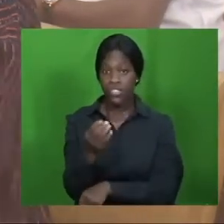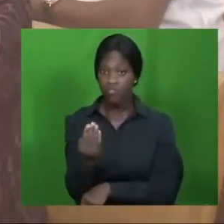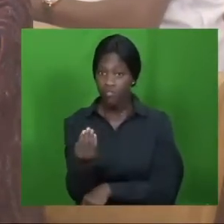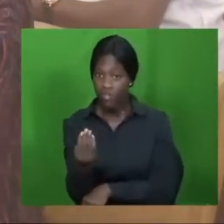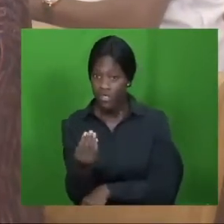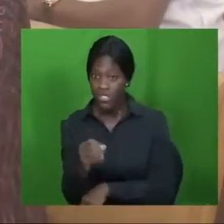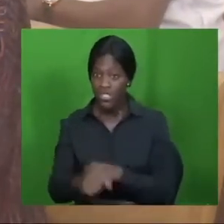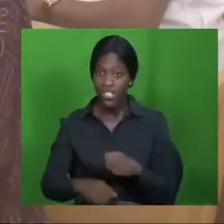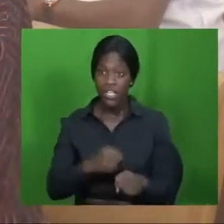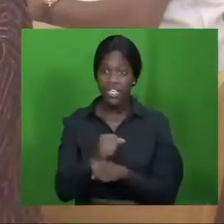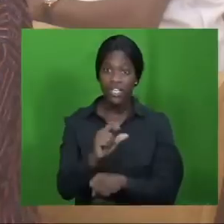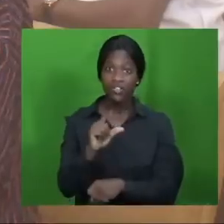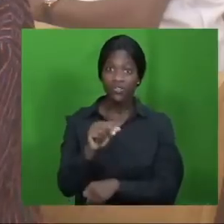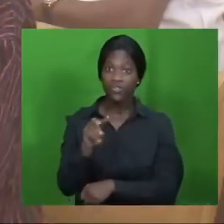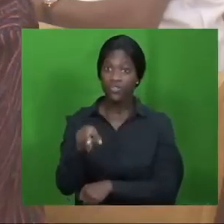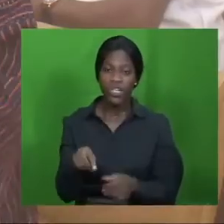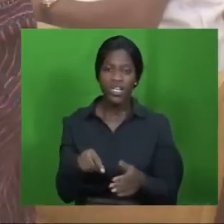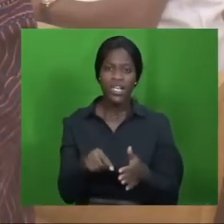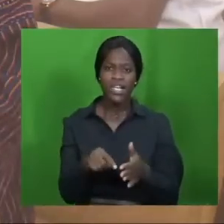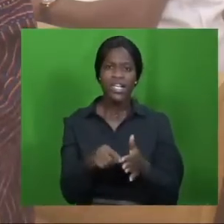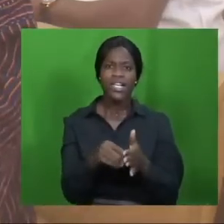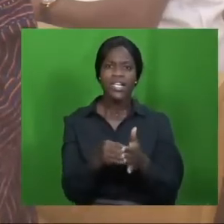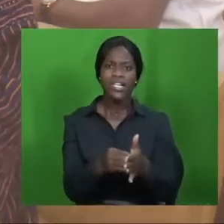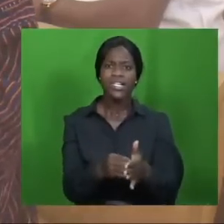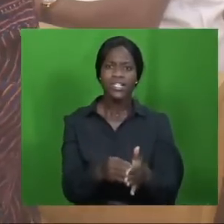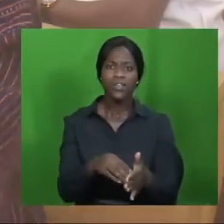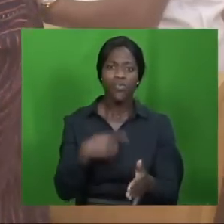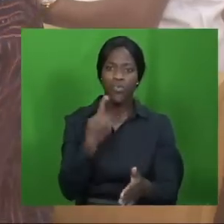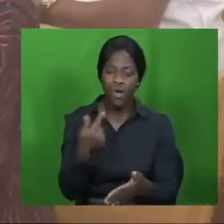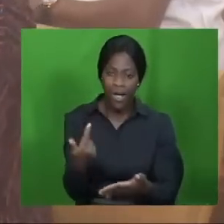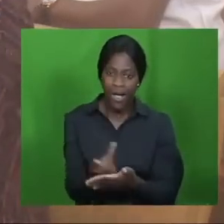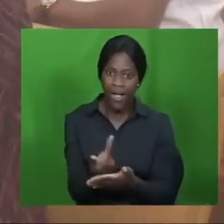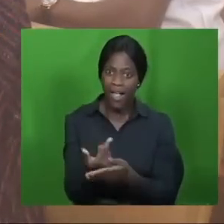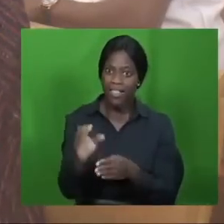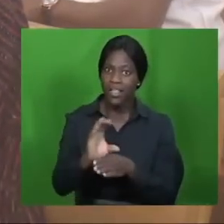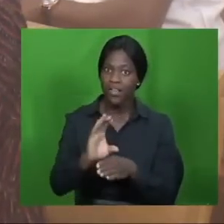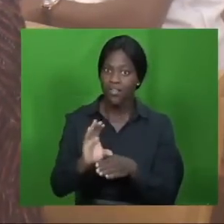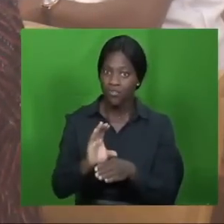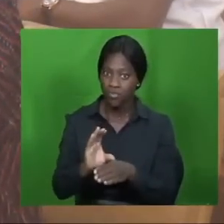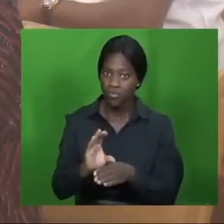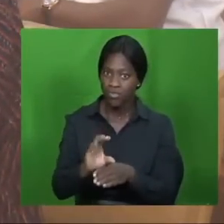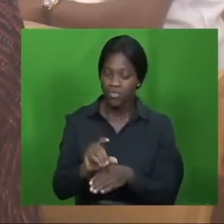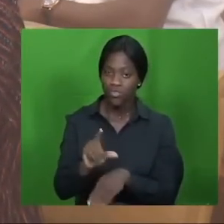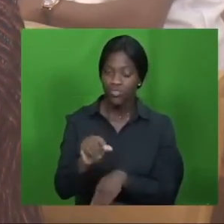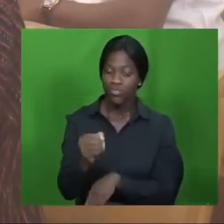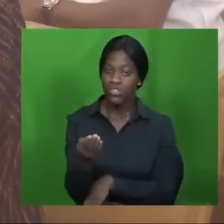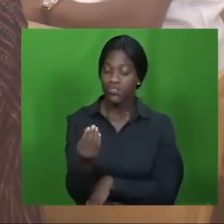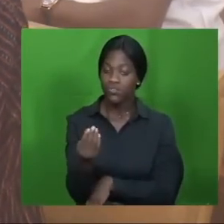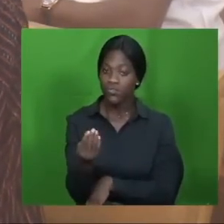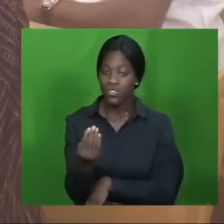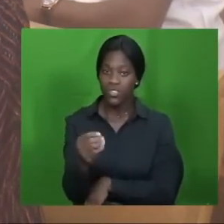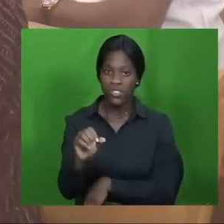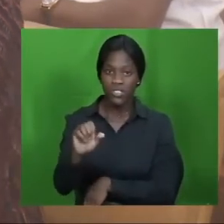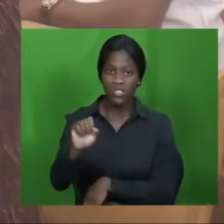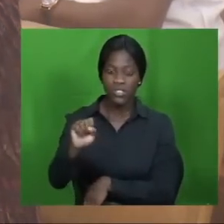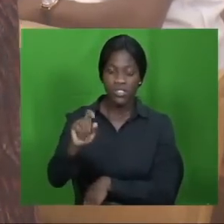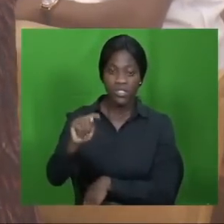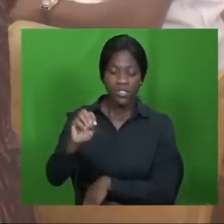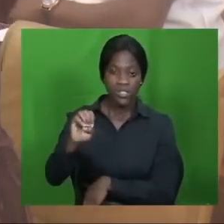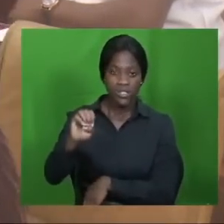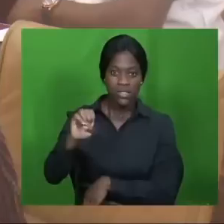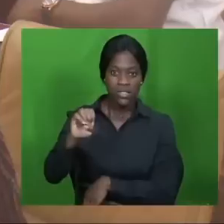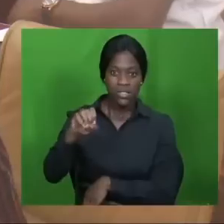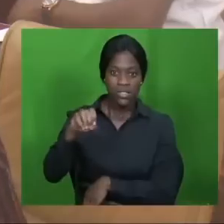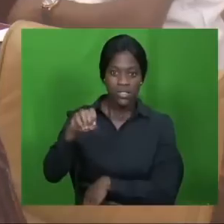were led by Ghanaian coaches, Stephen Dapp in 2014 and Ato Ado in 2022. And that is where we